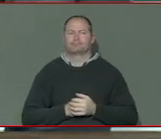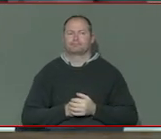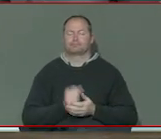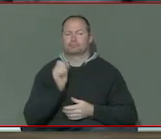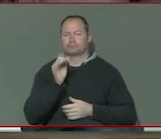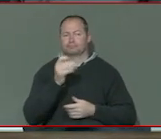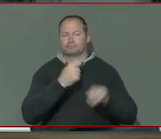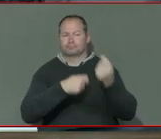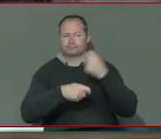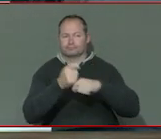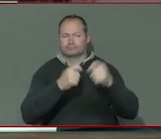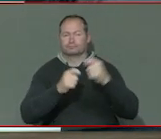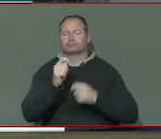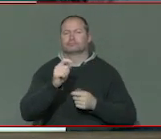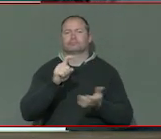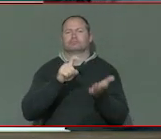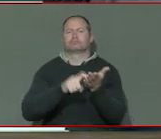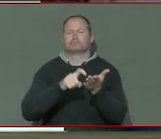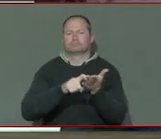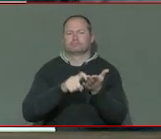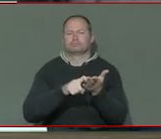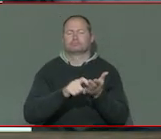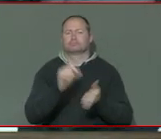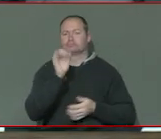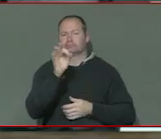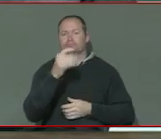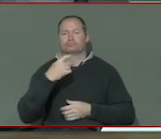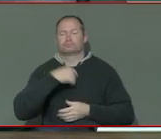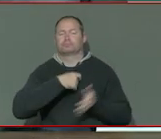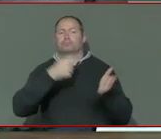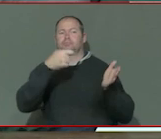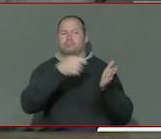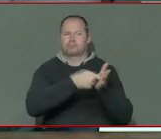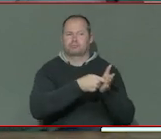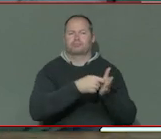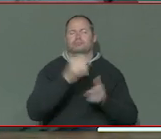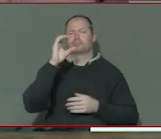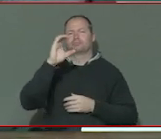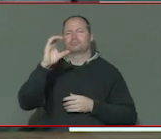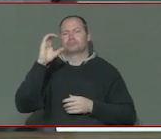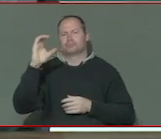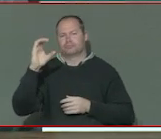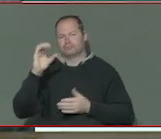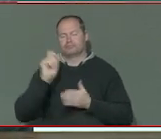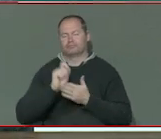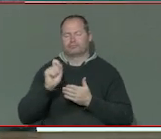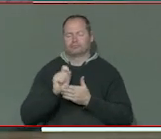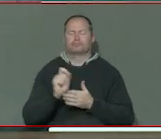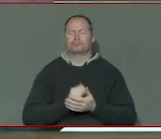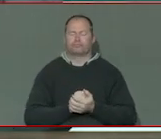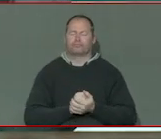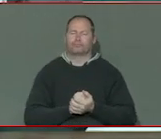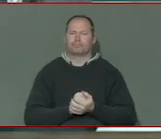from them, it will be in the creditors ledger. Now, just before we start with the question, I quickly want to show you